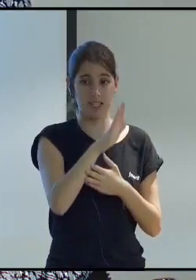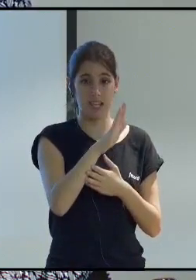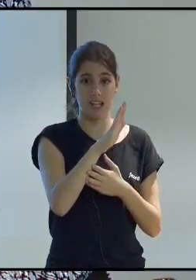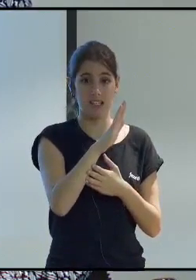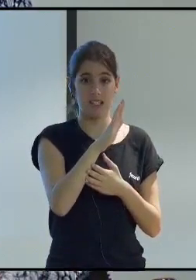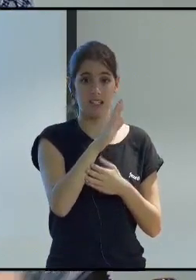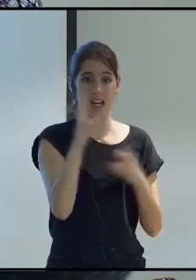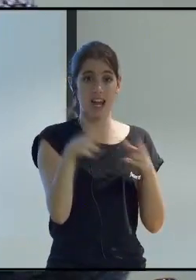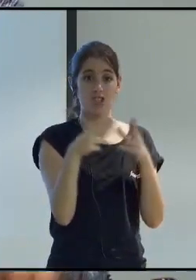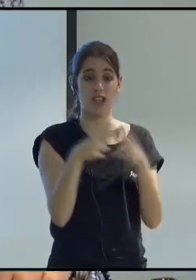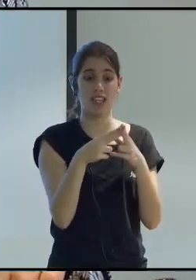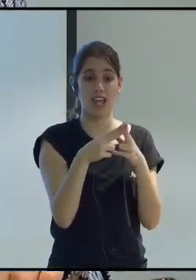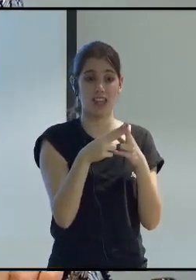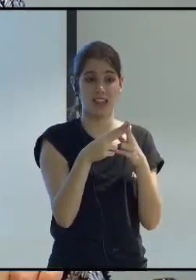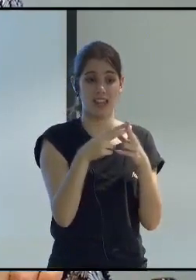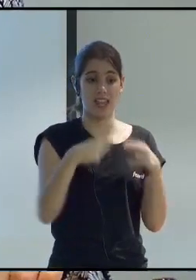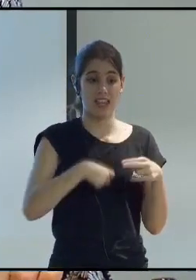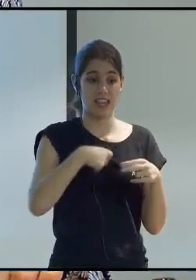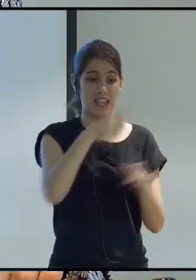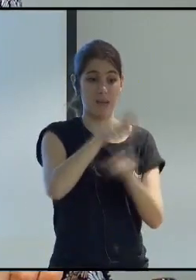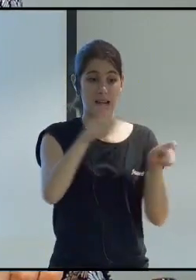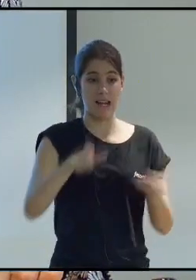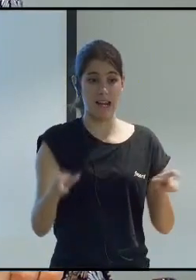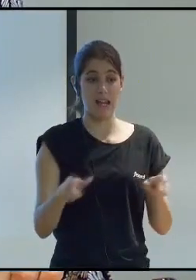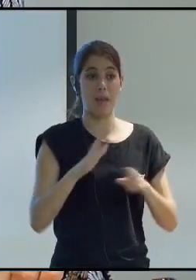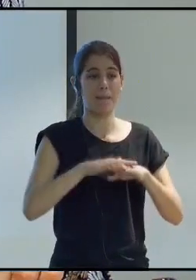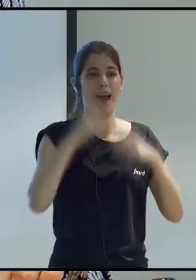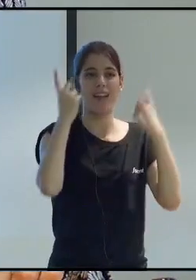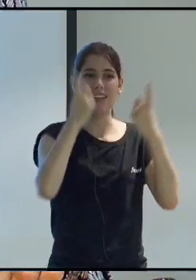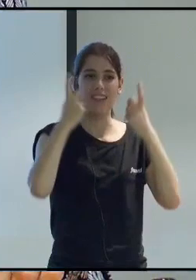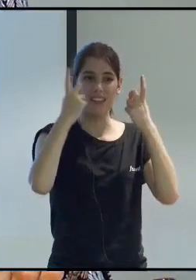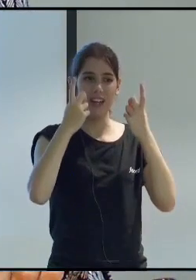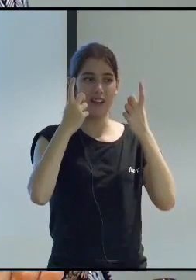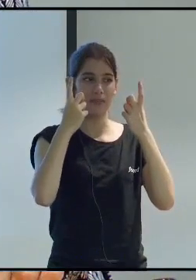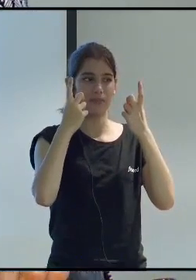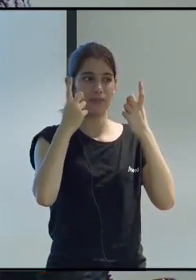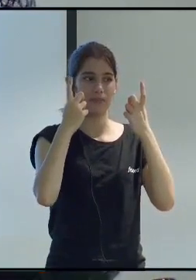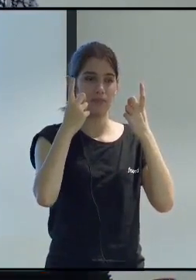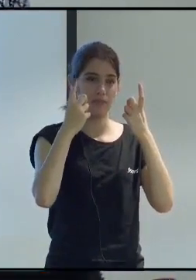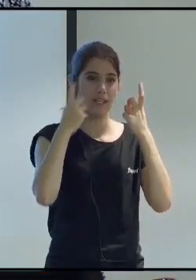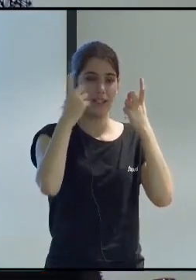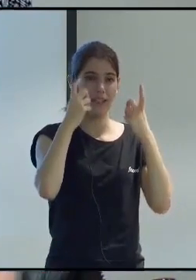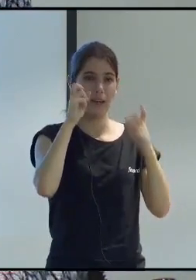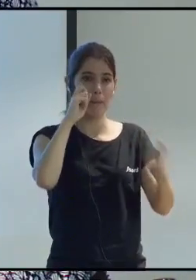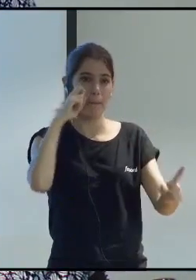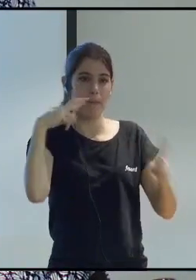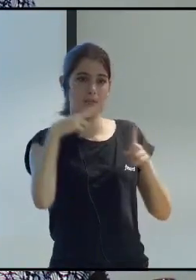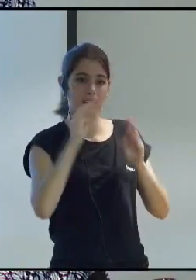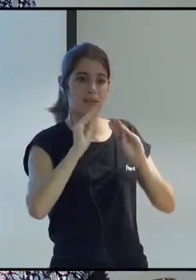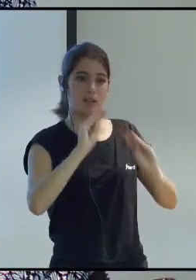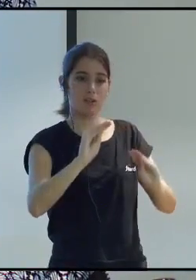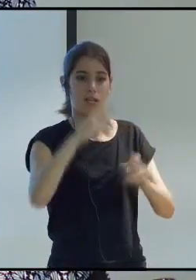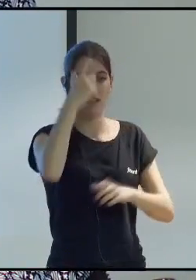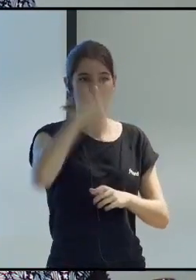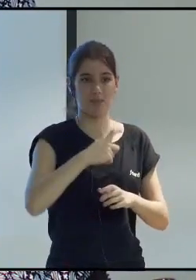in order to try to put also the perspective of persons with disability on it. So